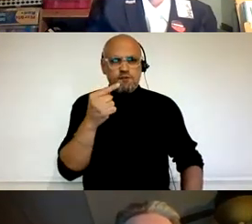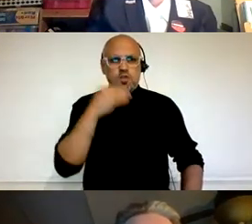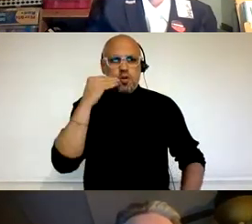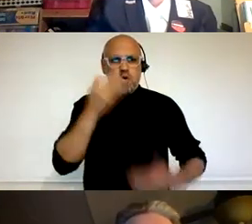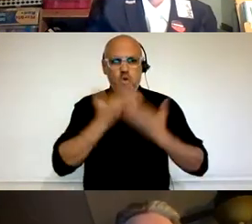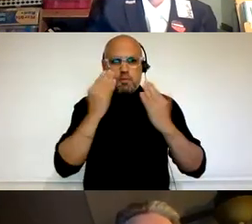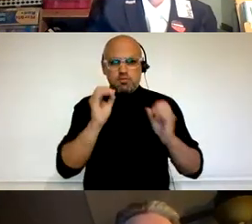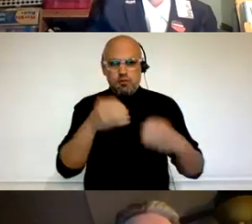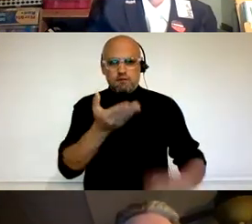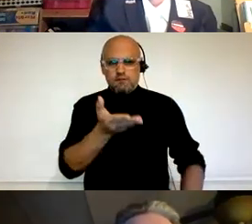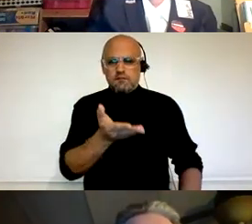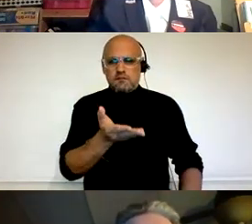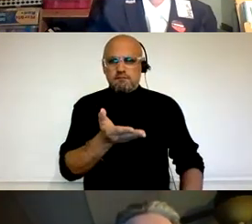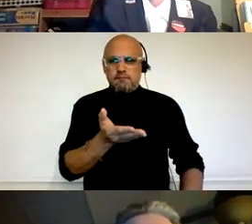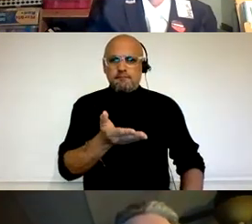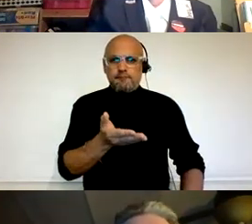office.